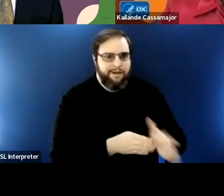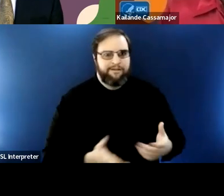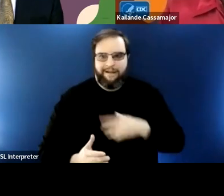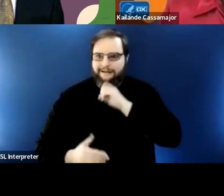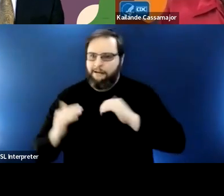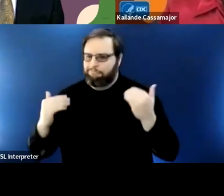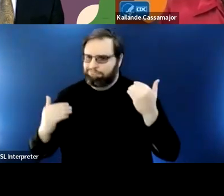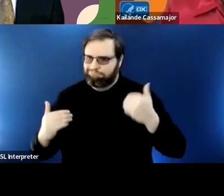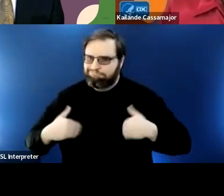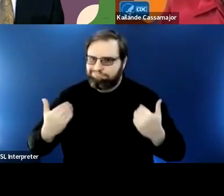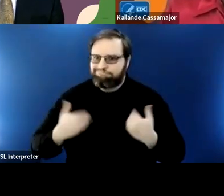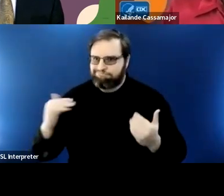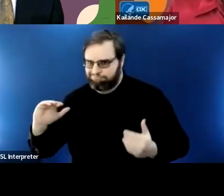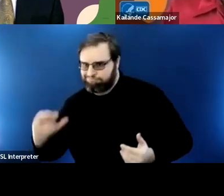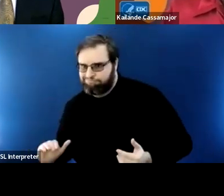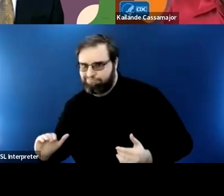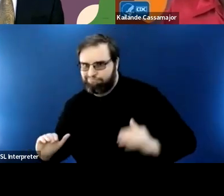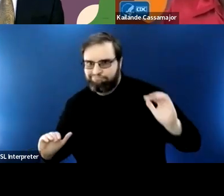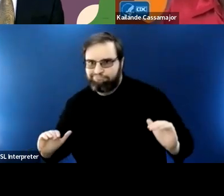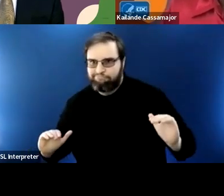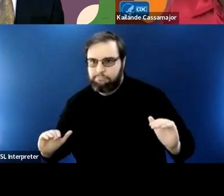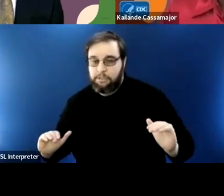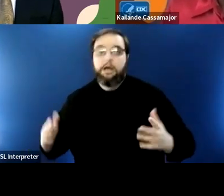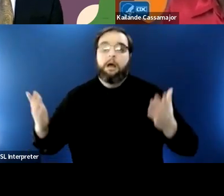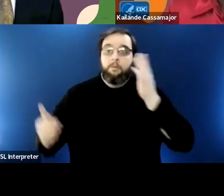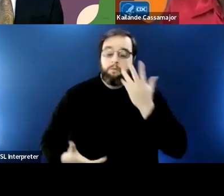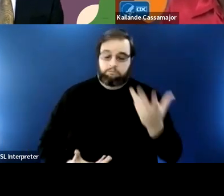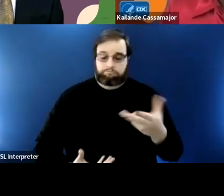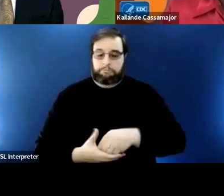age. Now, I know physically in Atlanta,